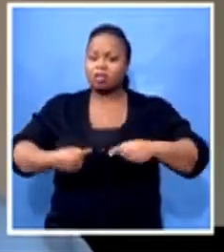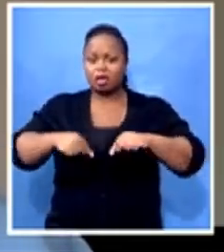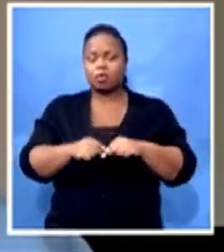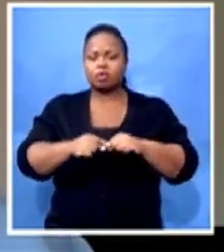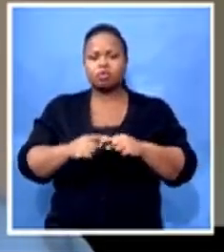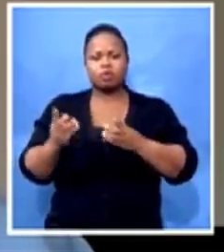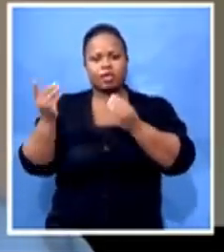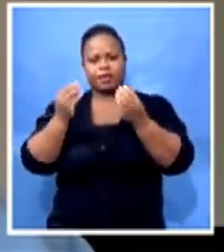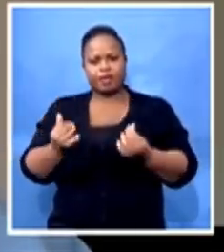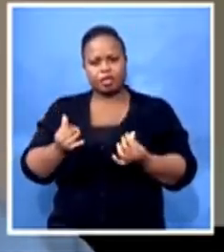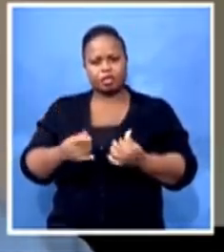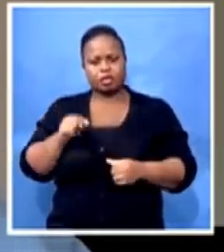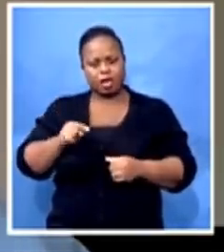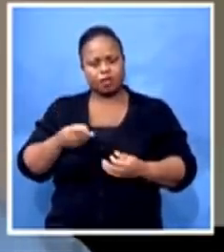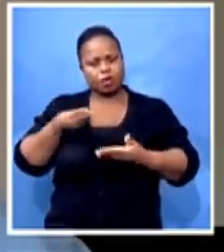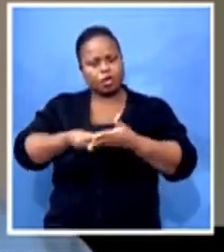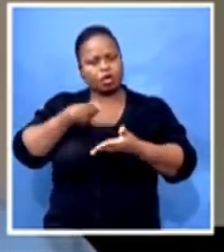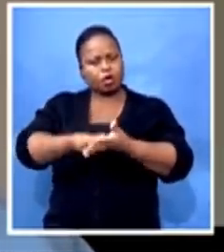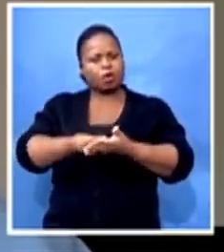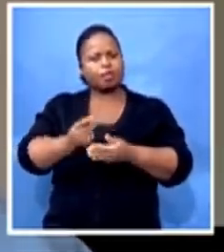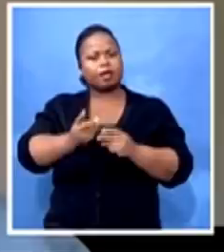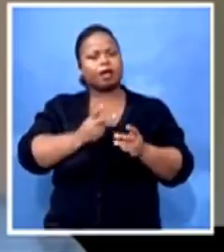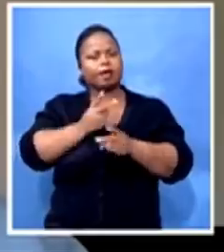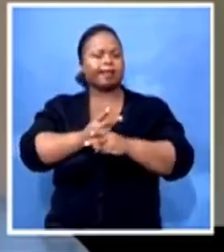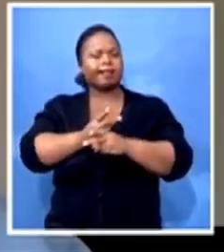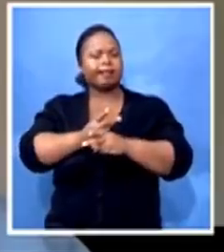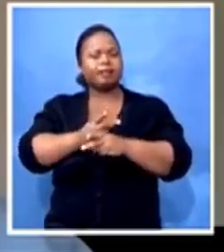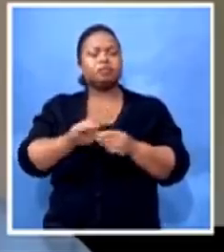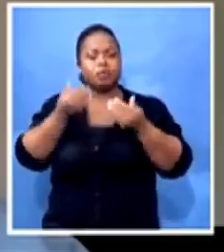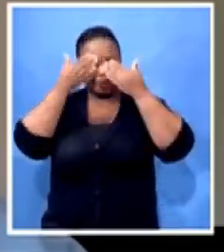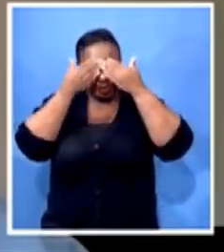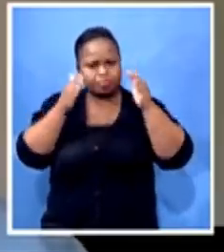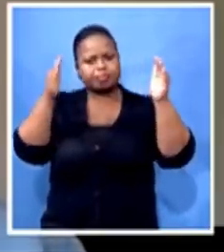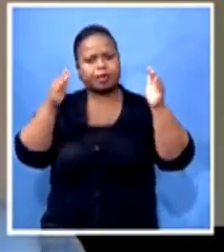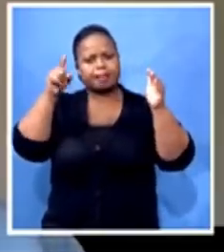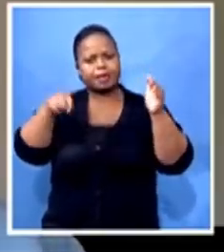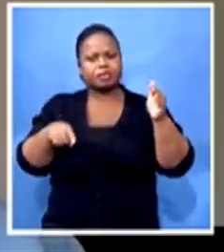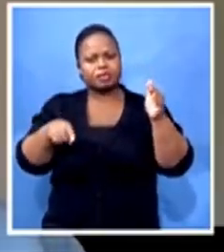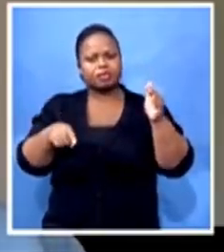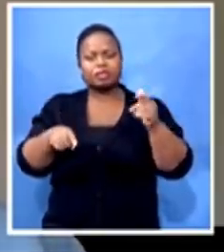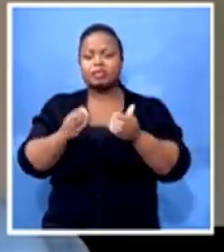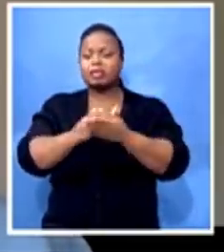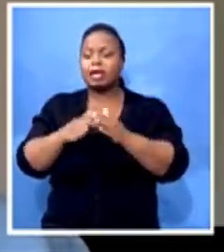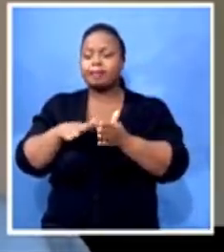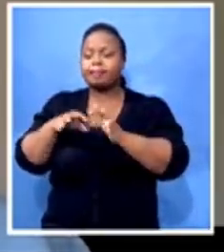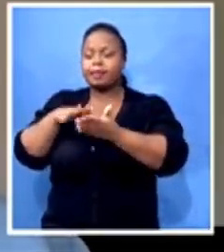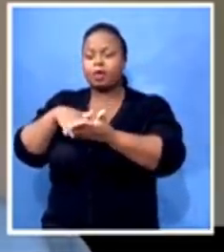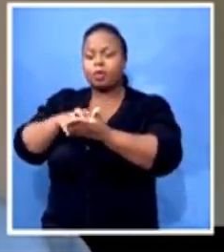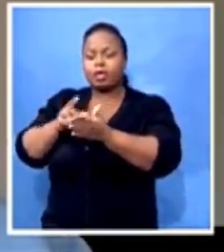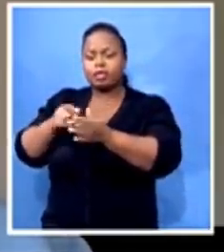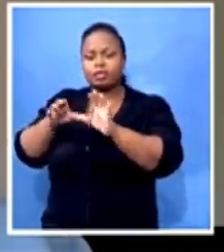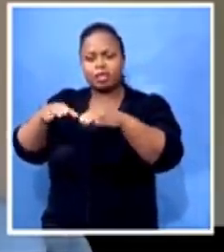and opened up weak sectors to competition from foreign. Mr.